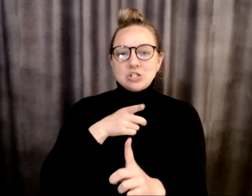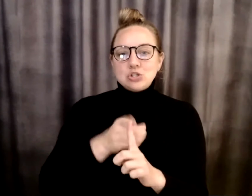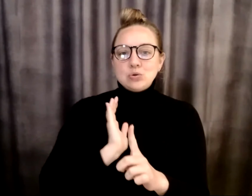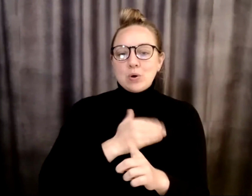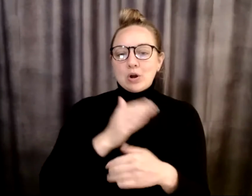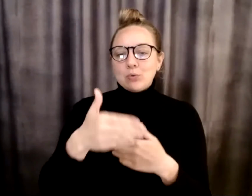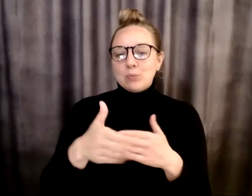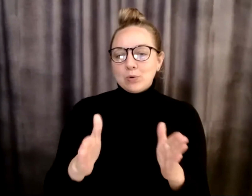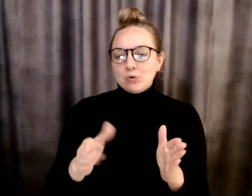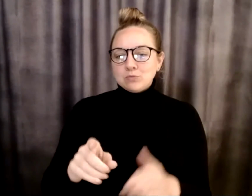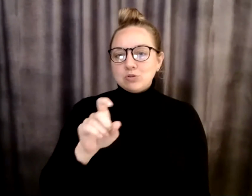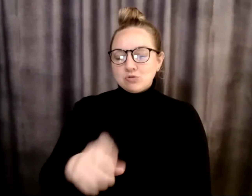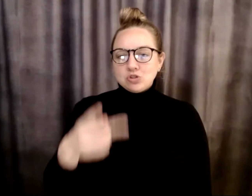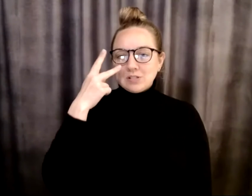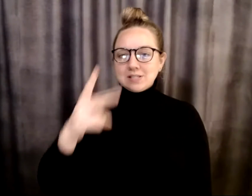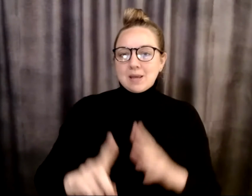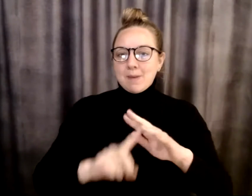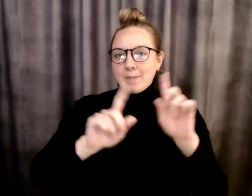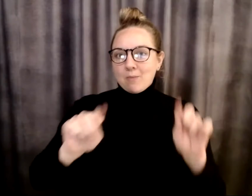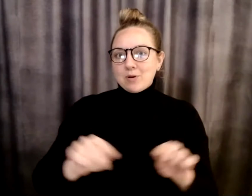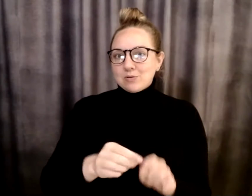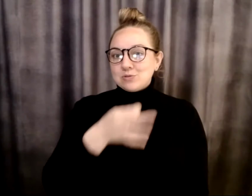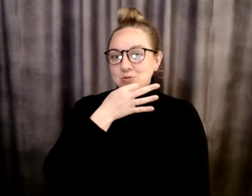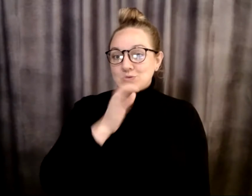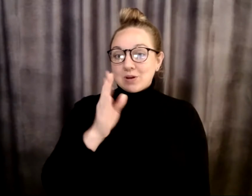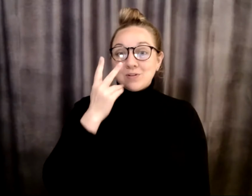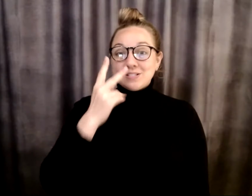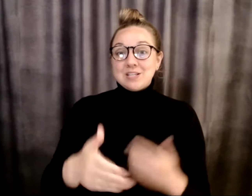shortly. So I'll see some of you shortly.